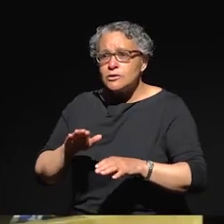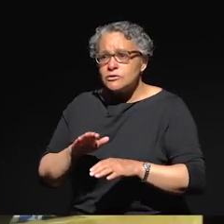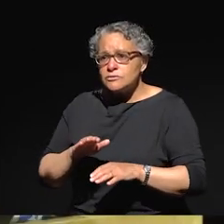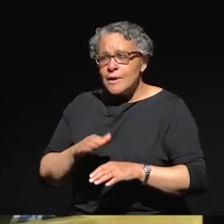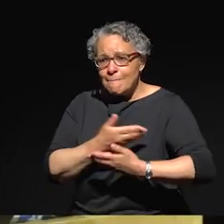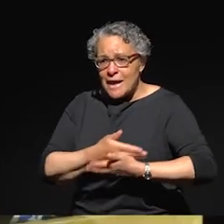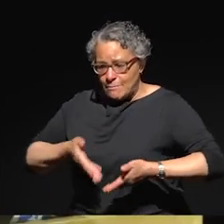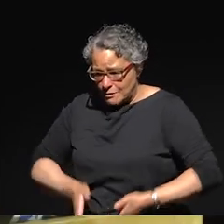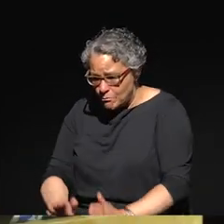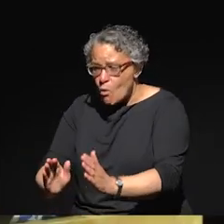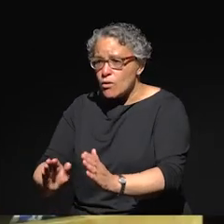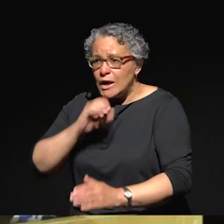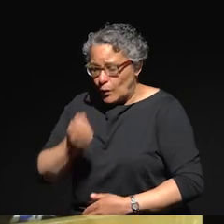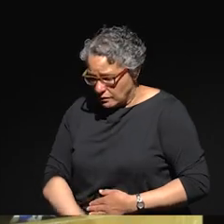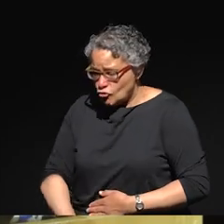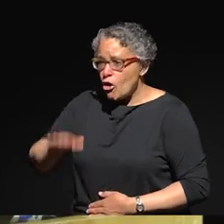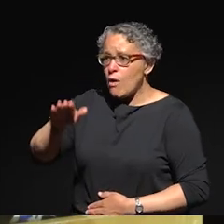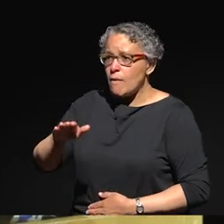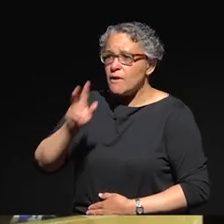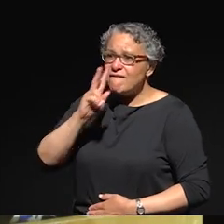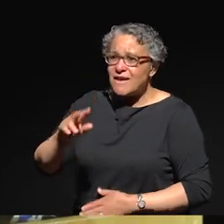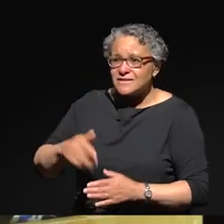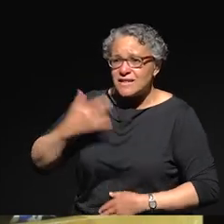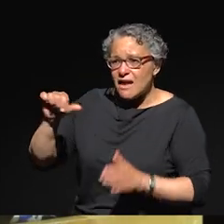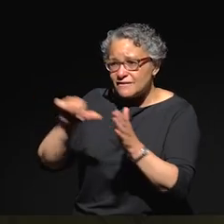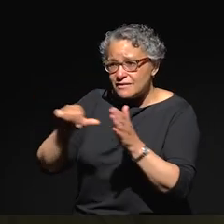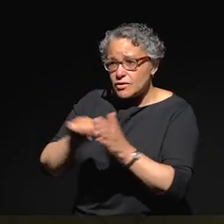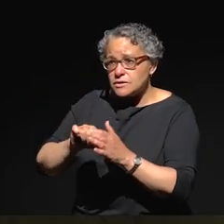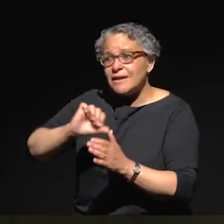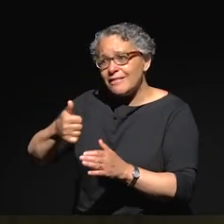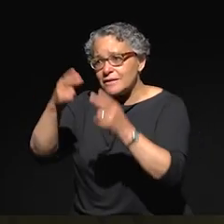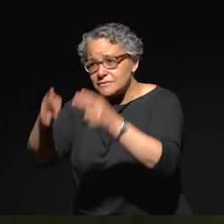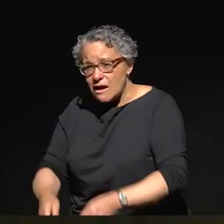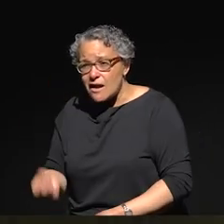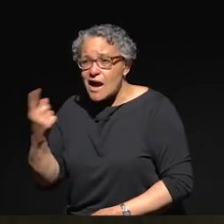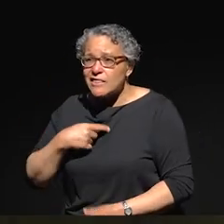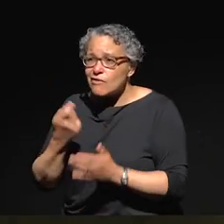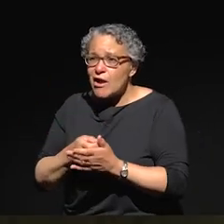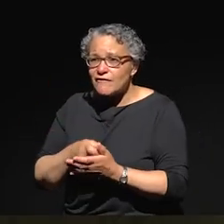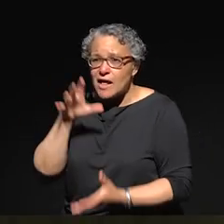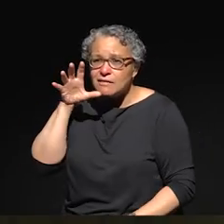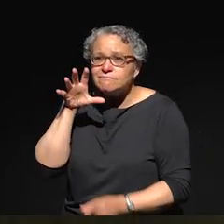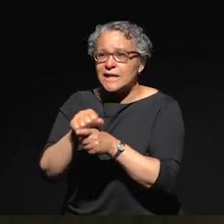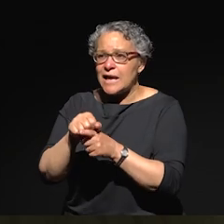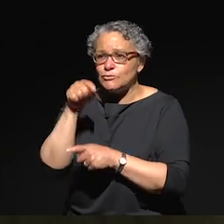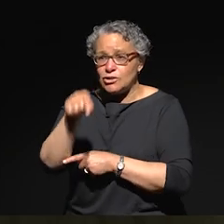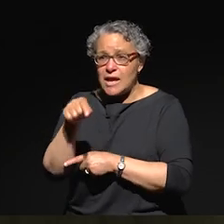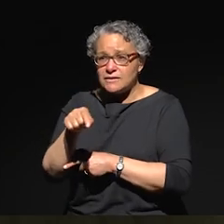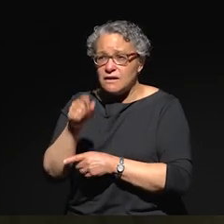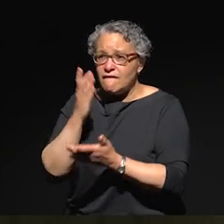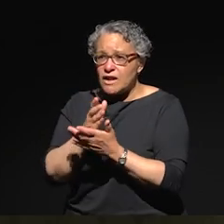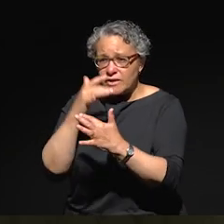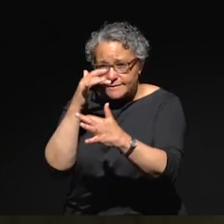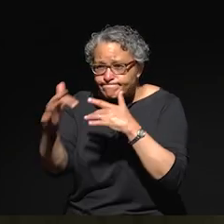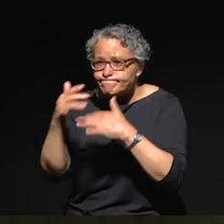face the difficulties of life and eventually die. And this is, I think, Raphael captures that so beautifully. I mean, he's really attuned to that